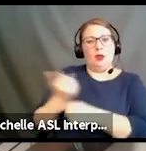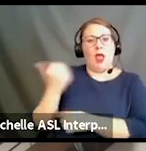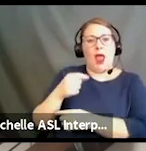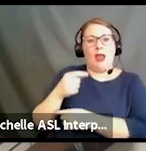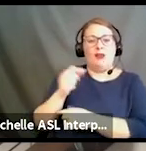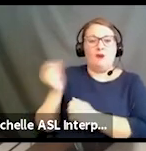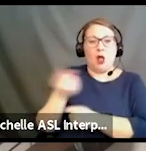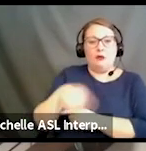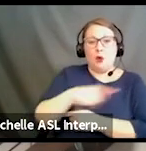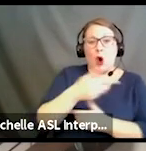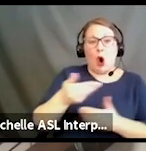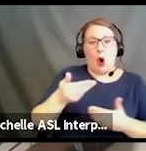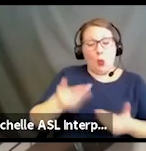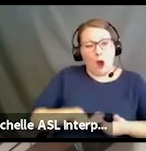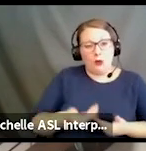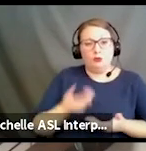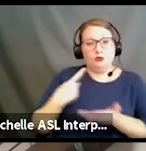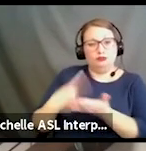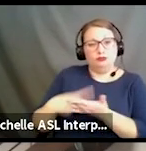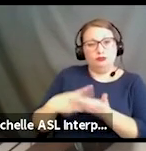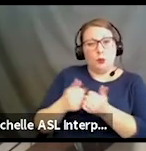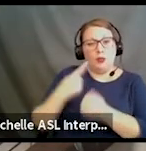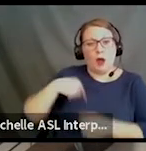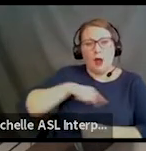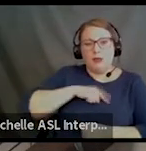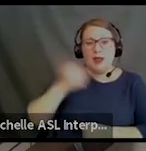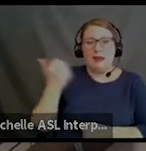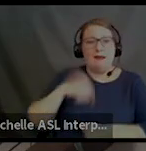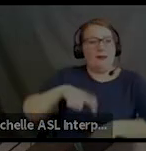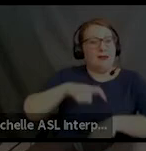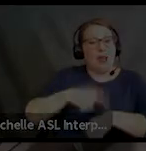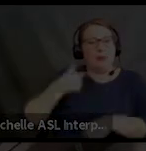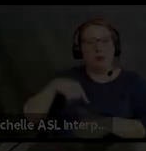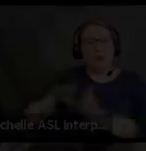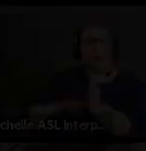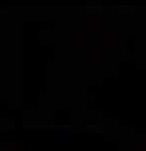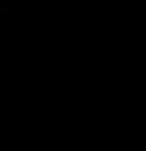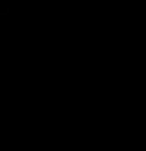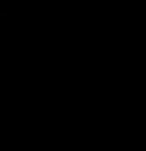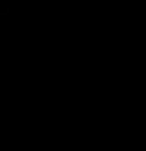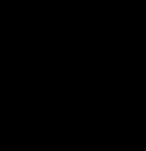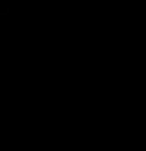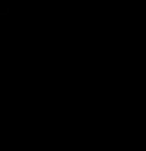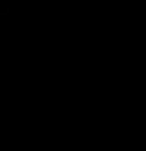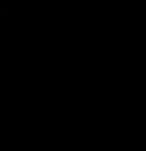of you are welcome to confer with us at any time as we develop our proposal.